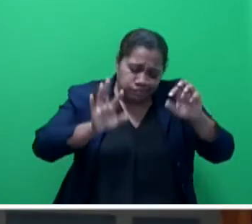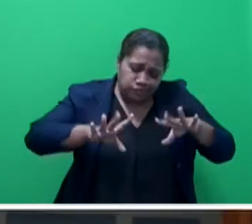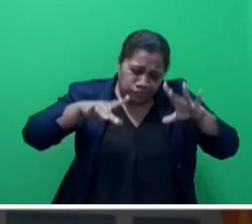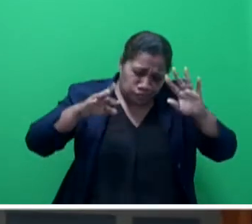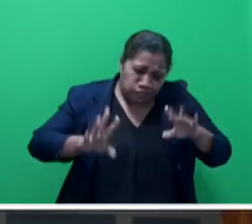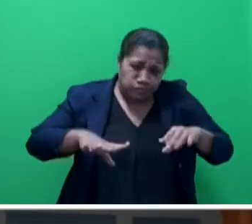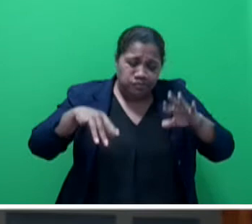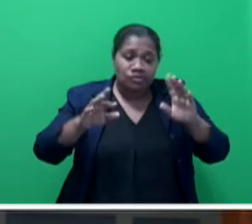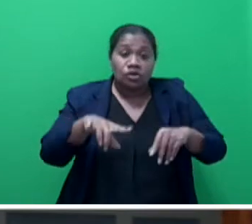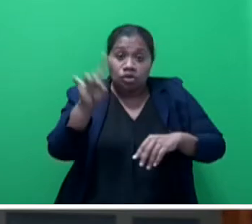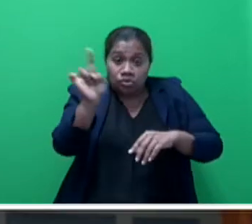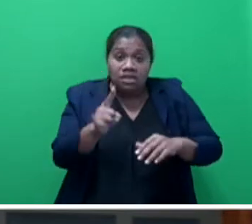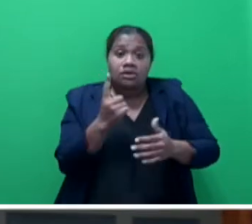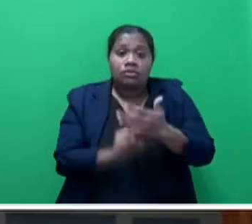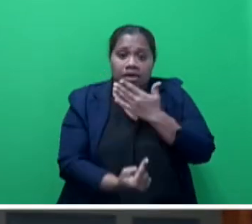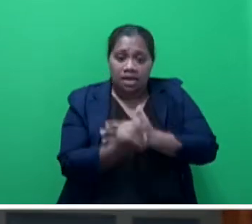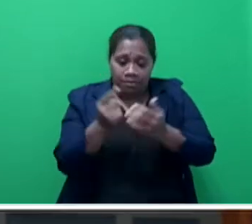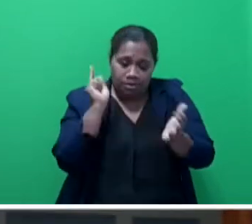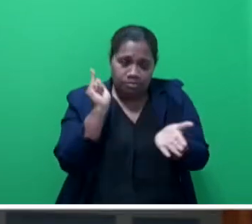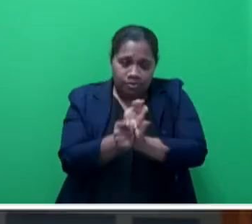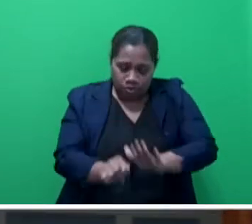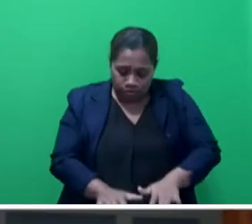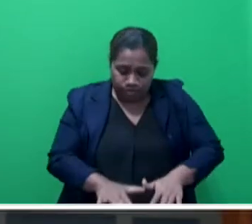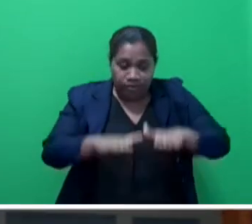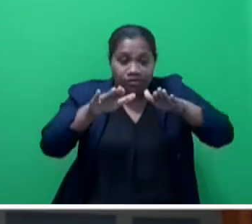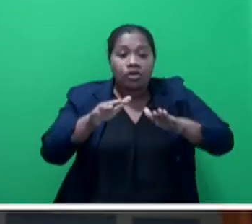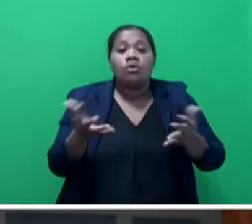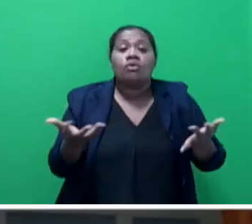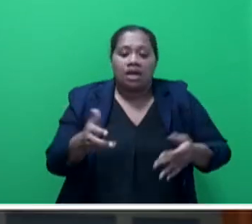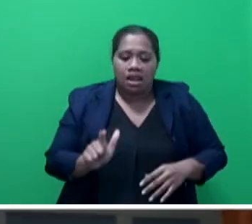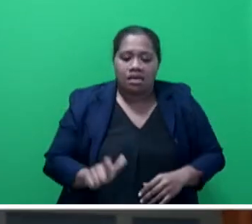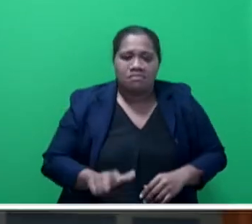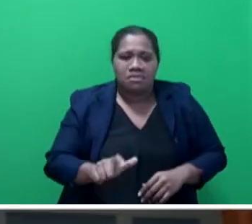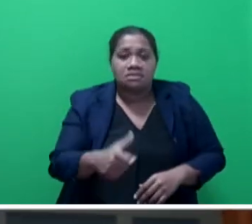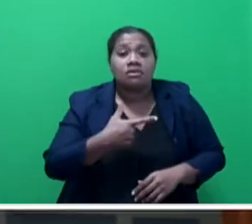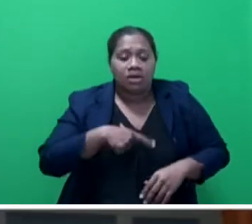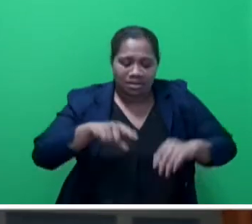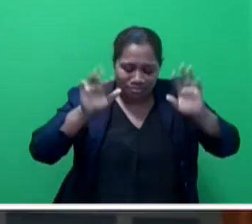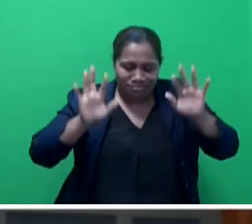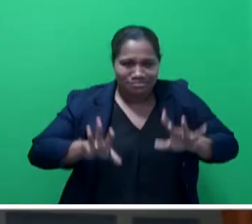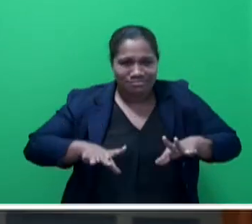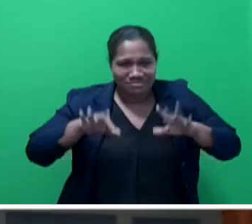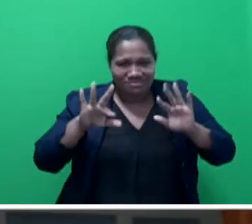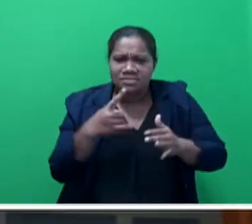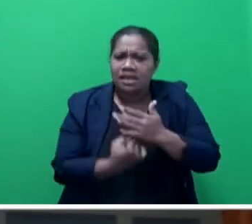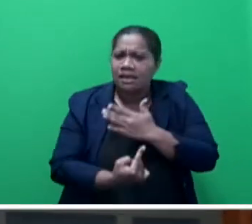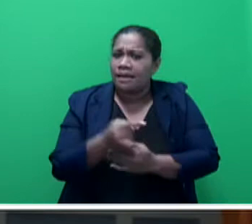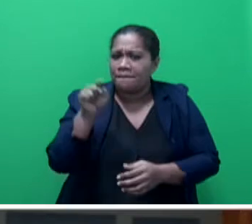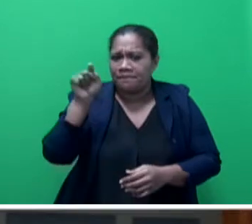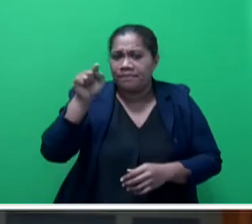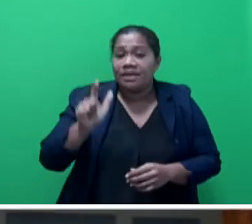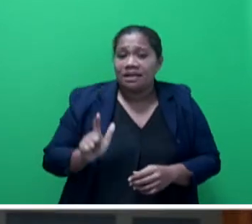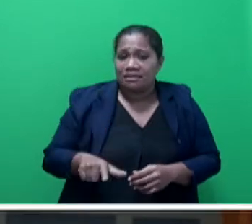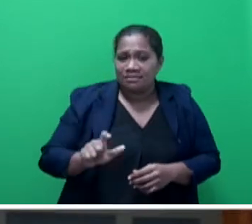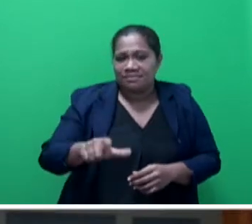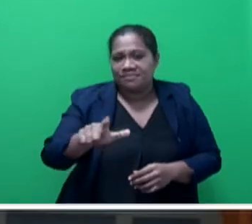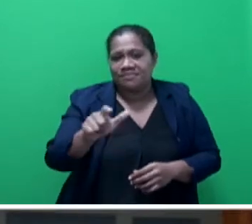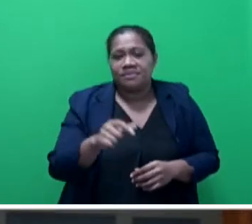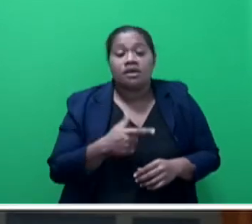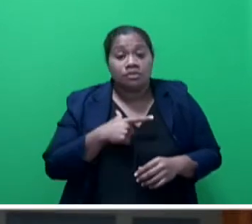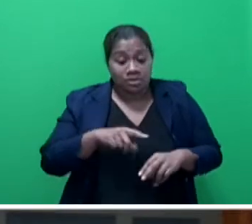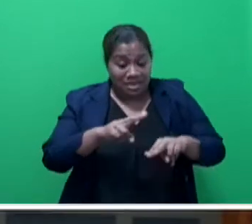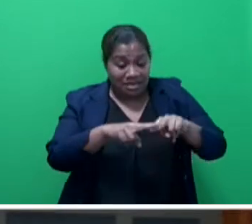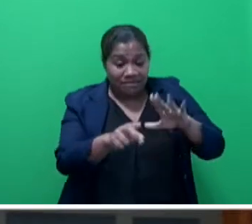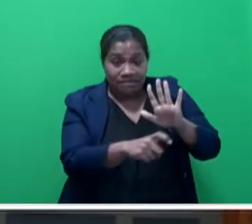seeing a fresh flooding in Lambasa as a result of the rains that is taking place there. Because of this, the FRA has yet to